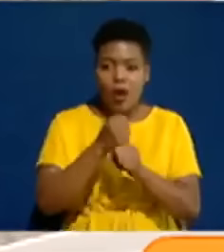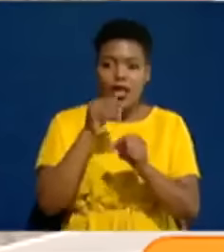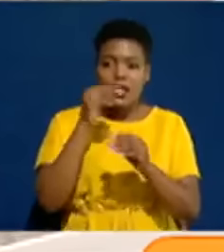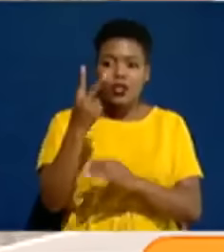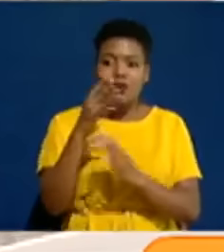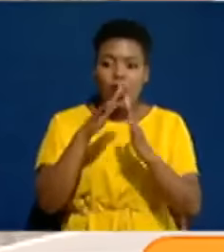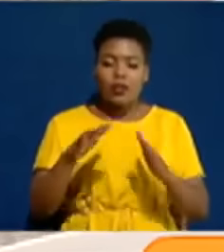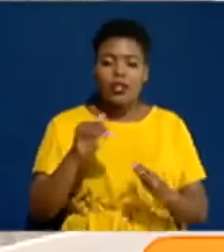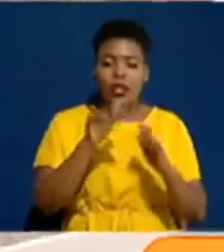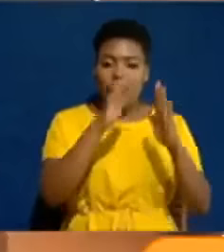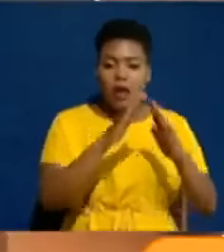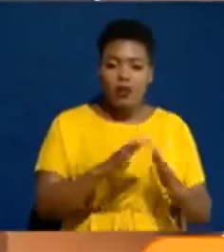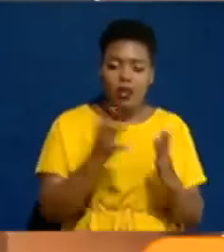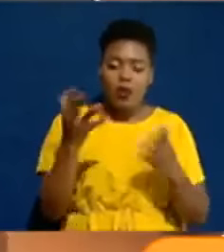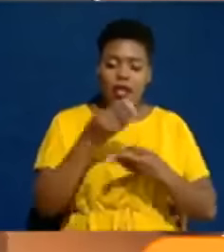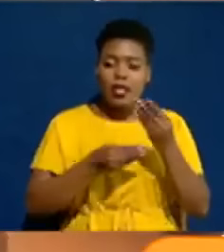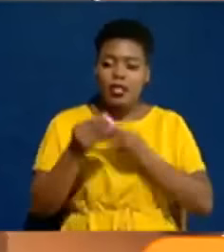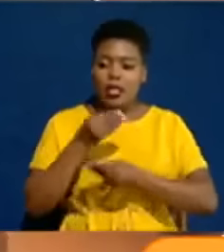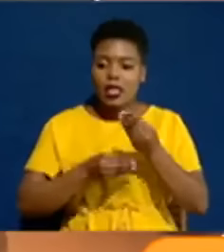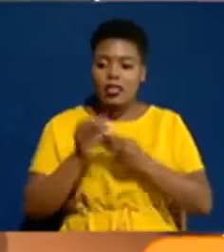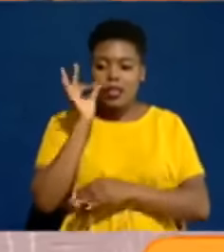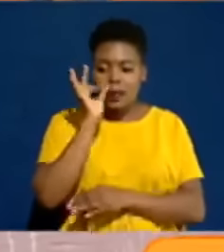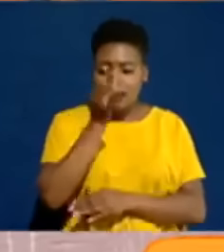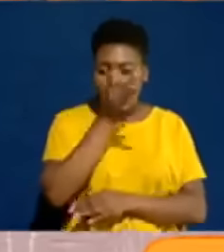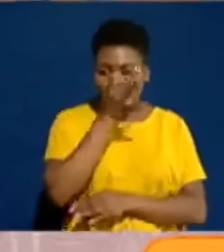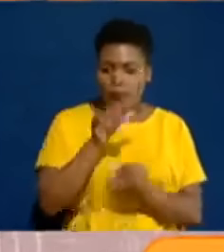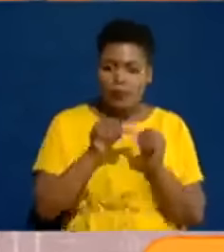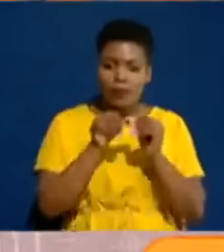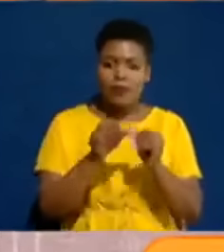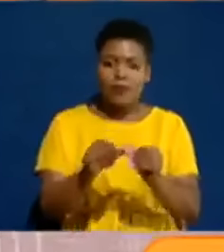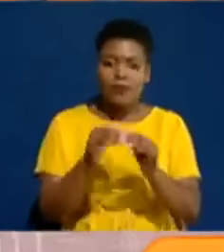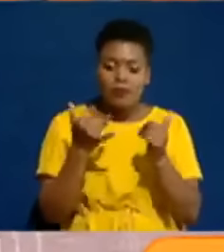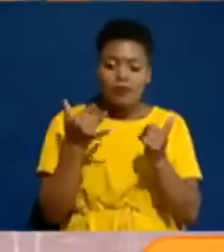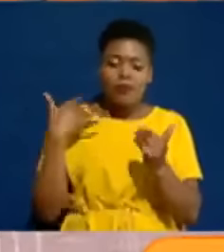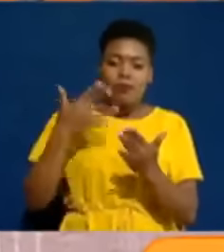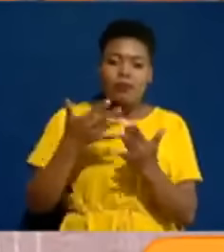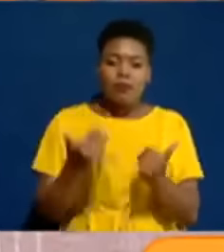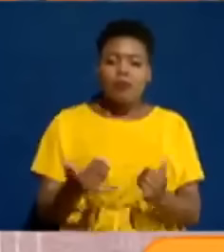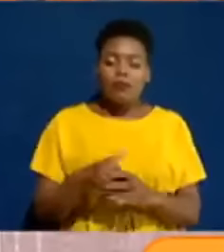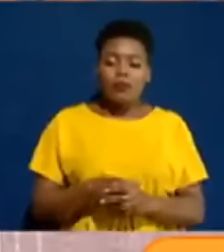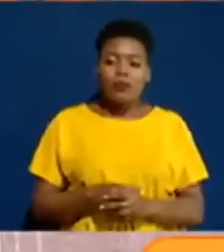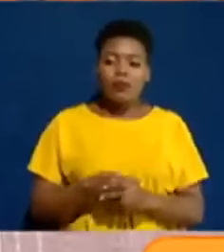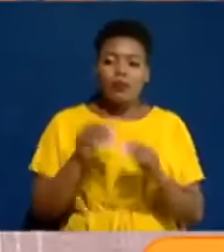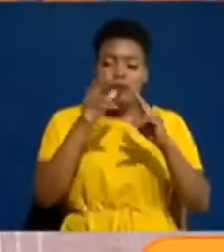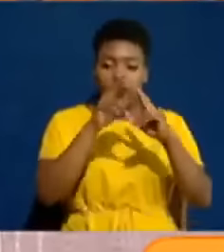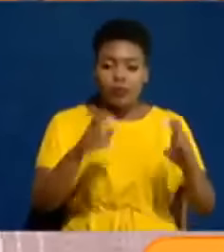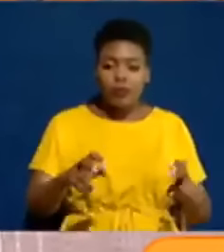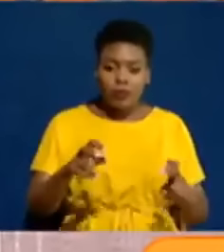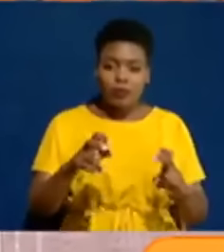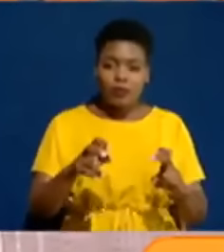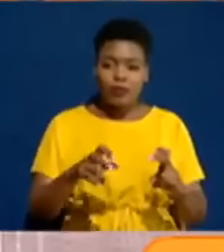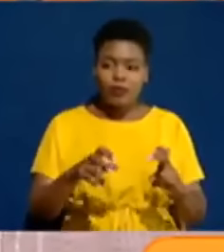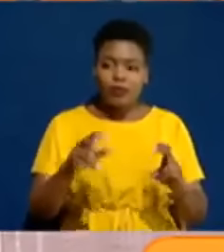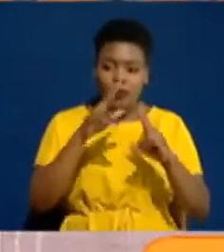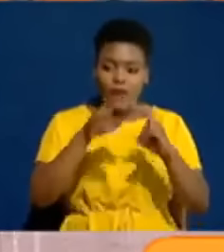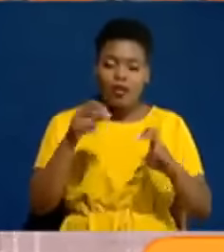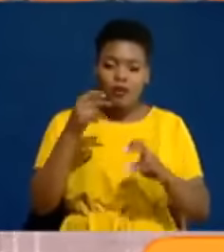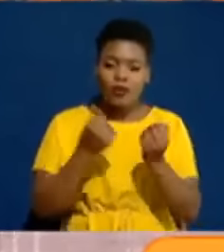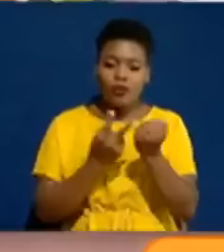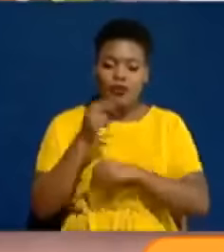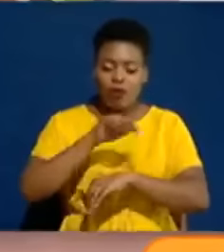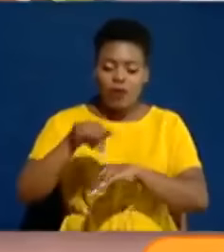apartment where drug trafficking business has been ongoing for some time now. In the search that lasted for more than 12 hours,